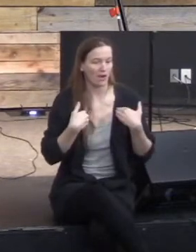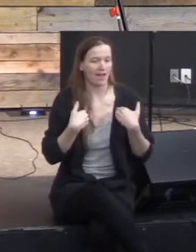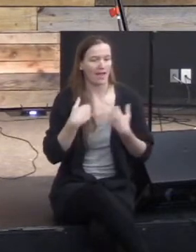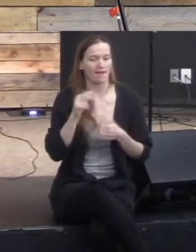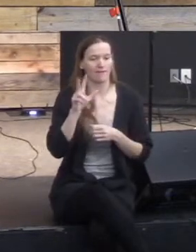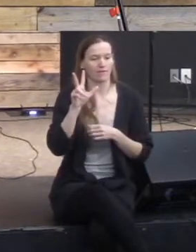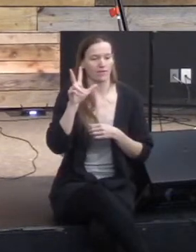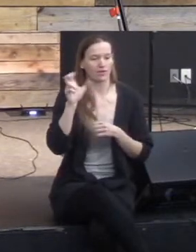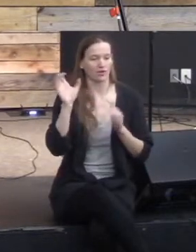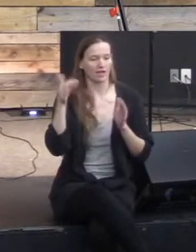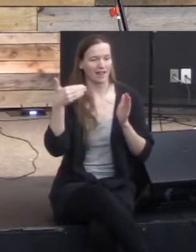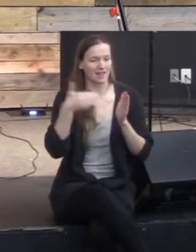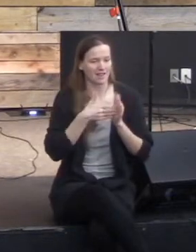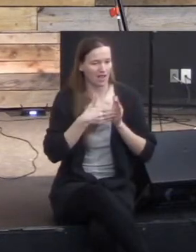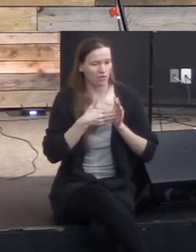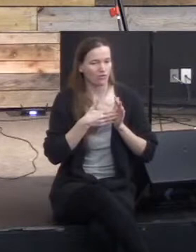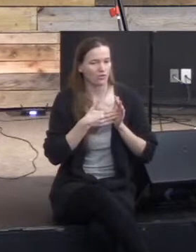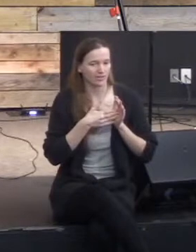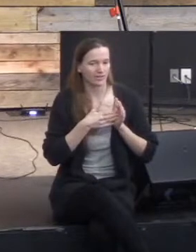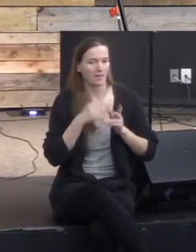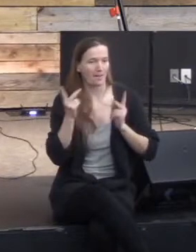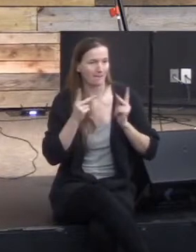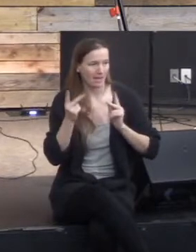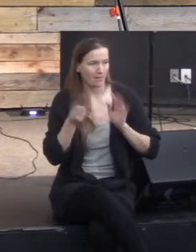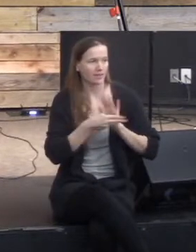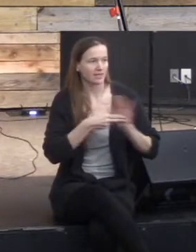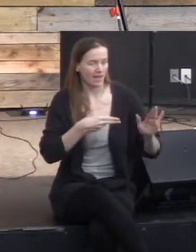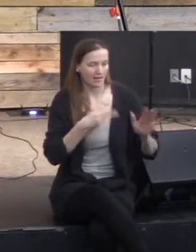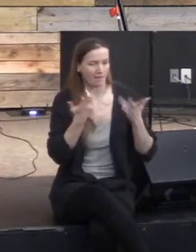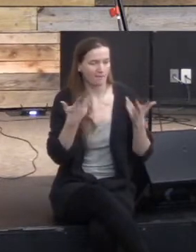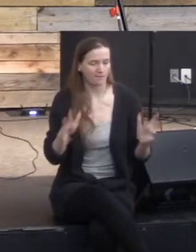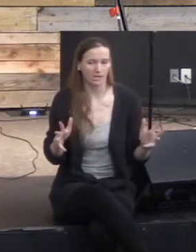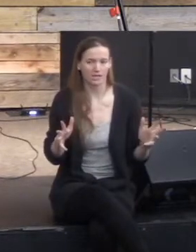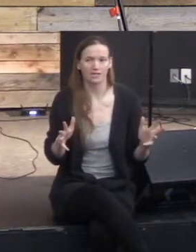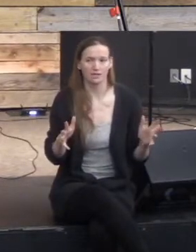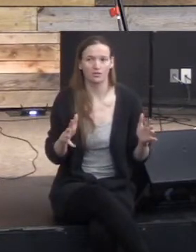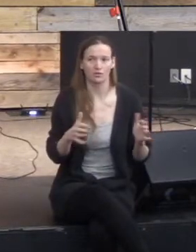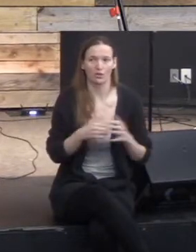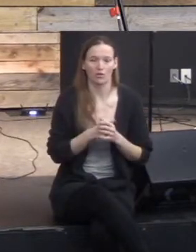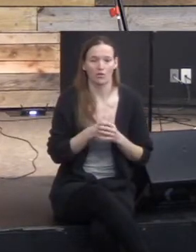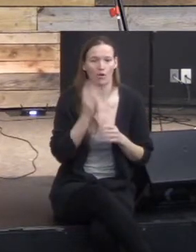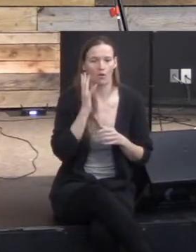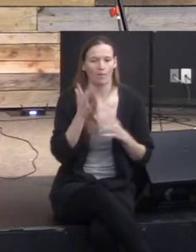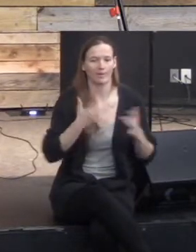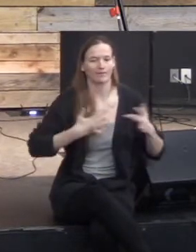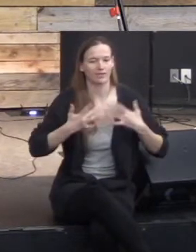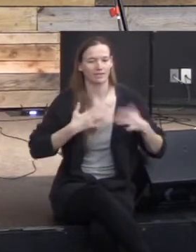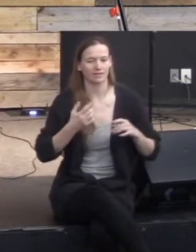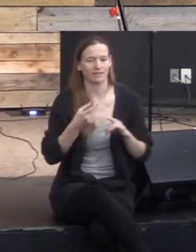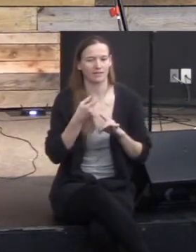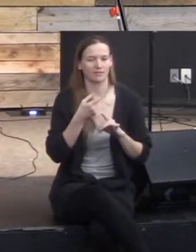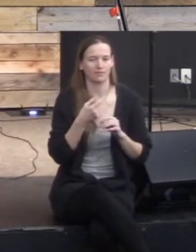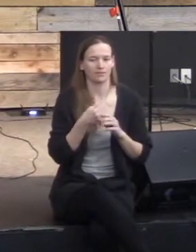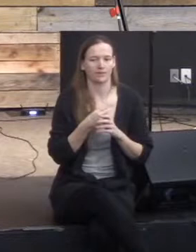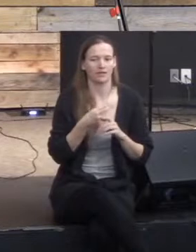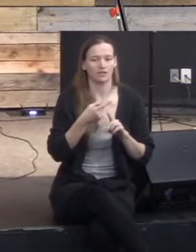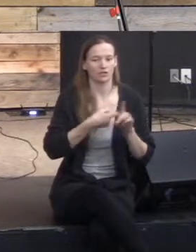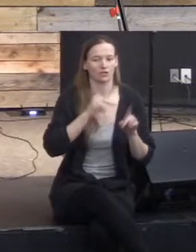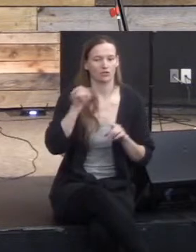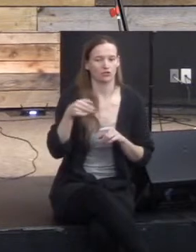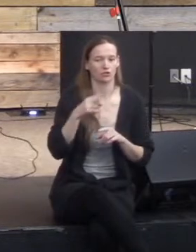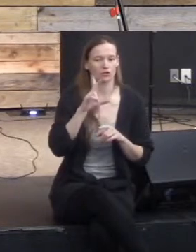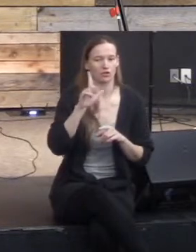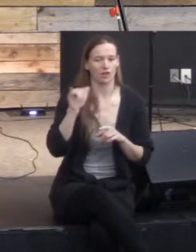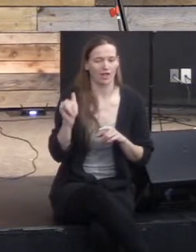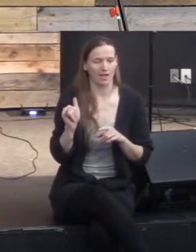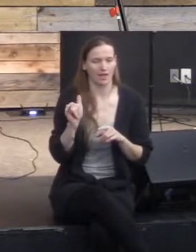disciples signed up for this summit. It's going to be absolutely amazing. The dates are July 31st through August